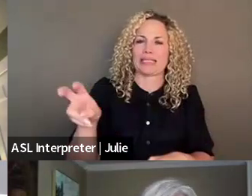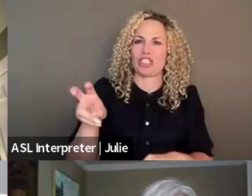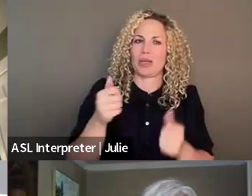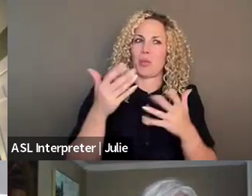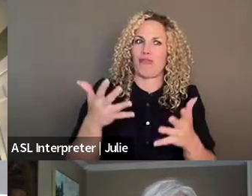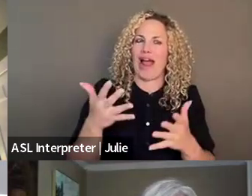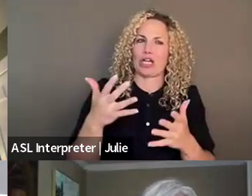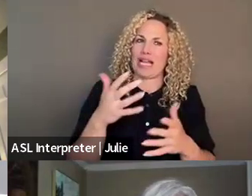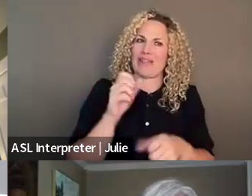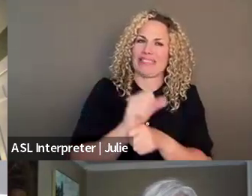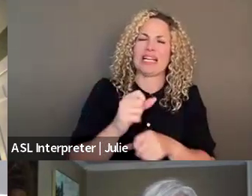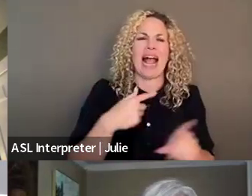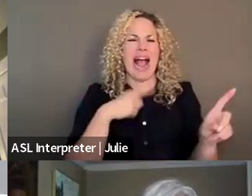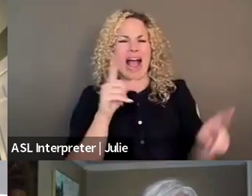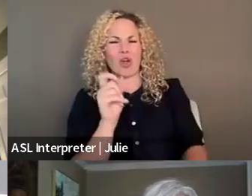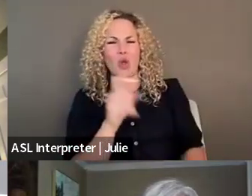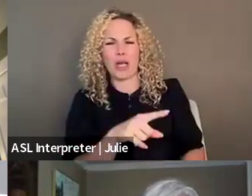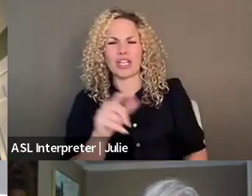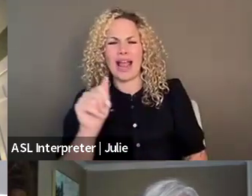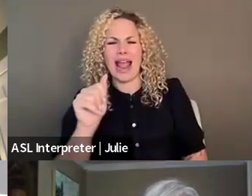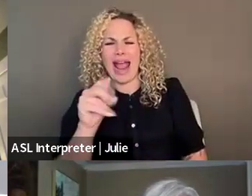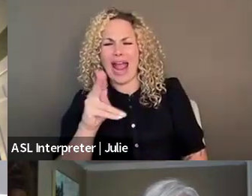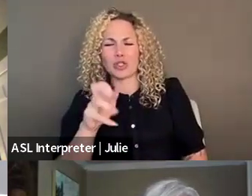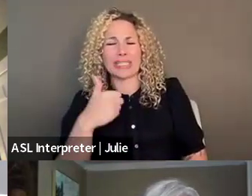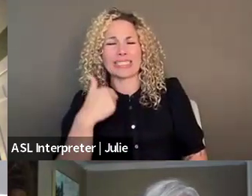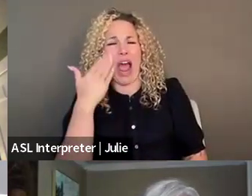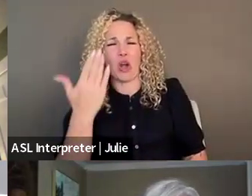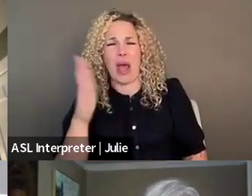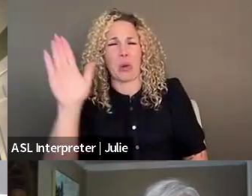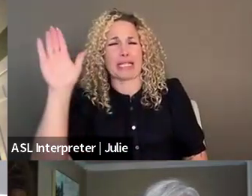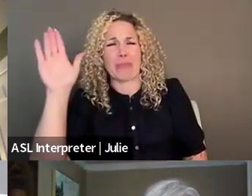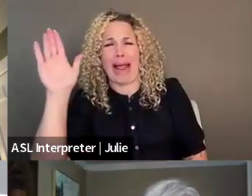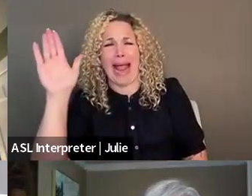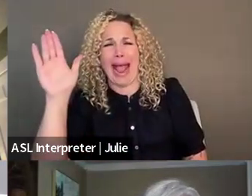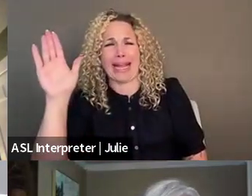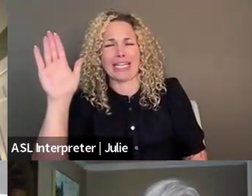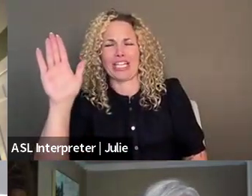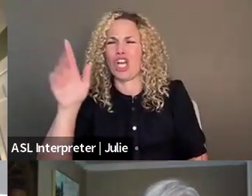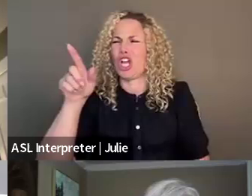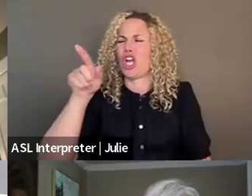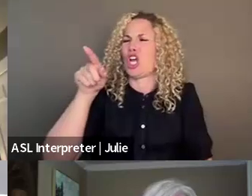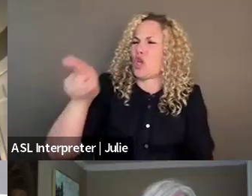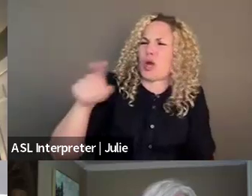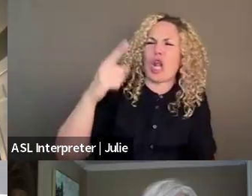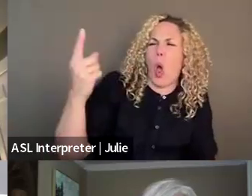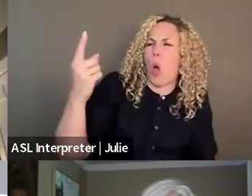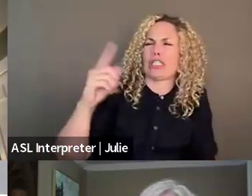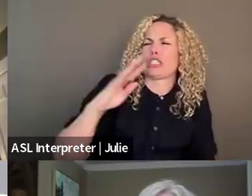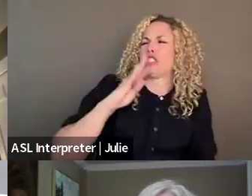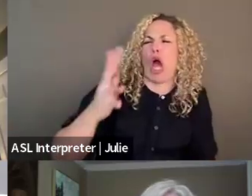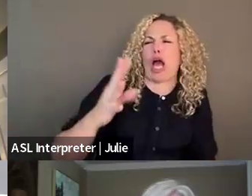going through. Sorry, I have a question. I can't figure out how to raise my hand. You can always, Andrea, you can always just start